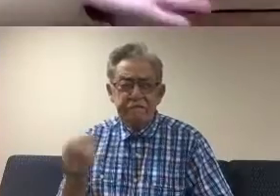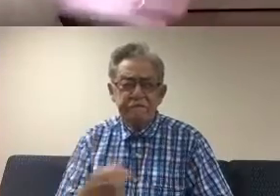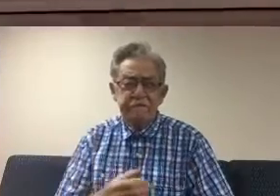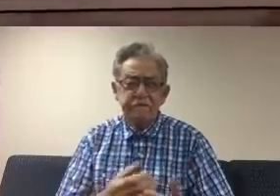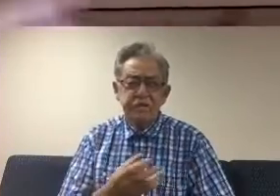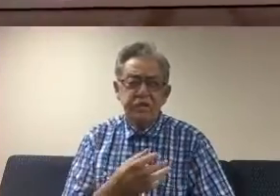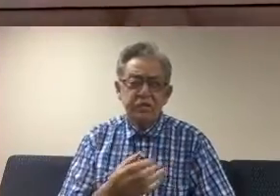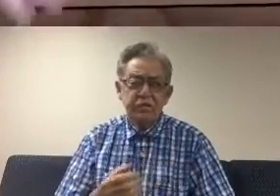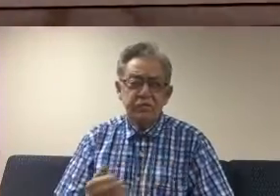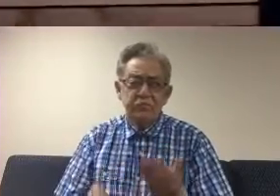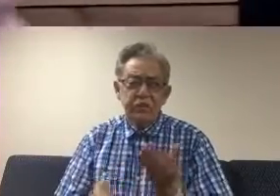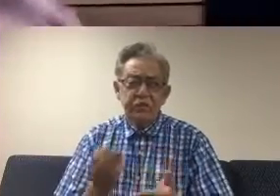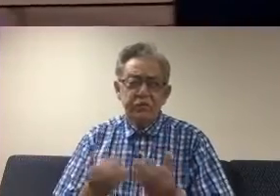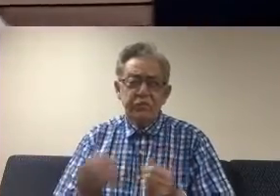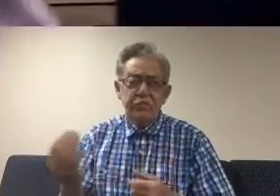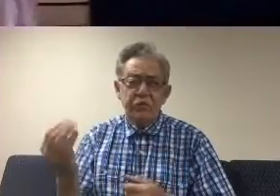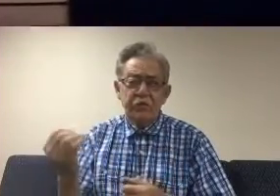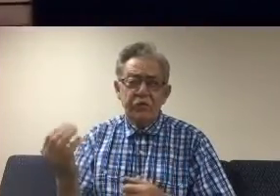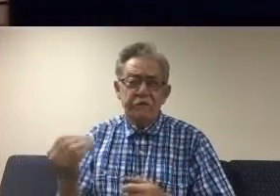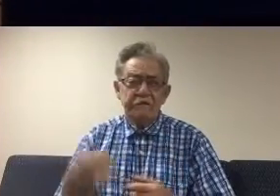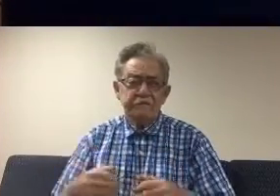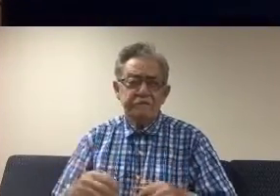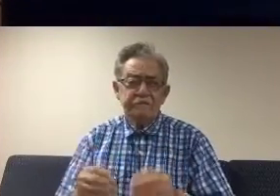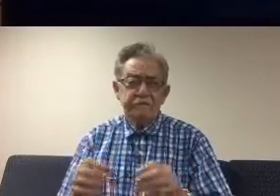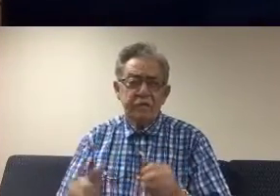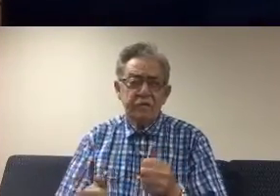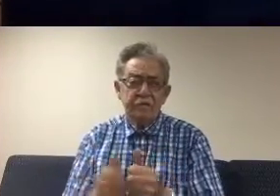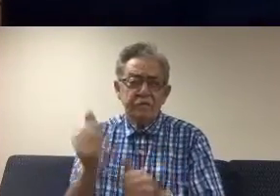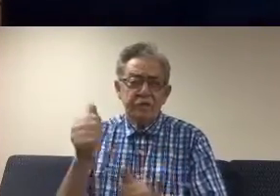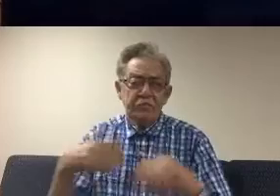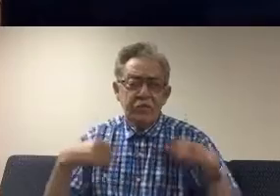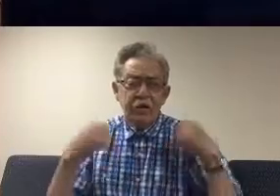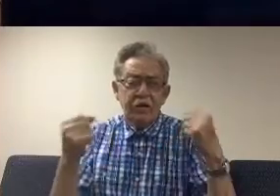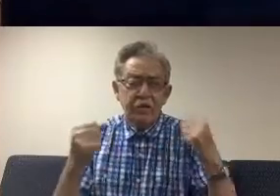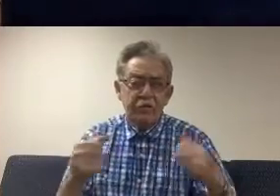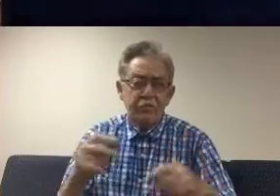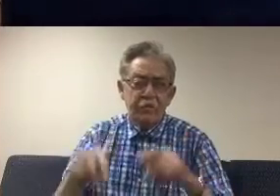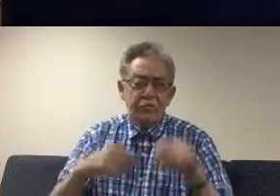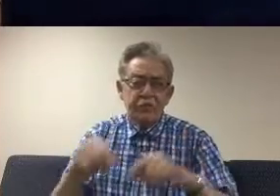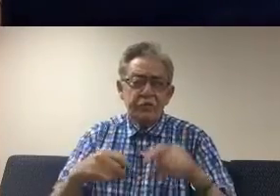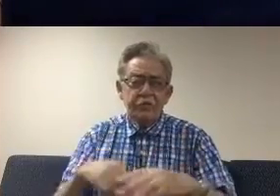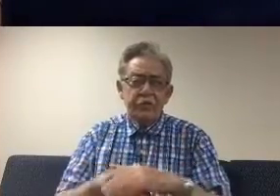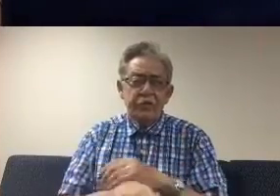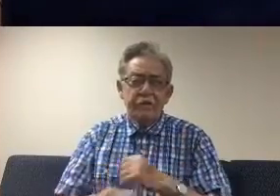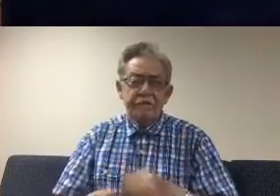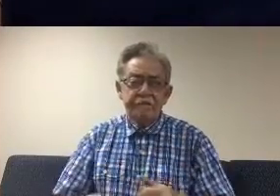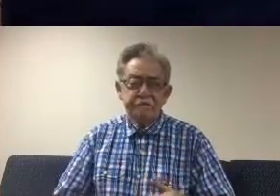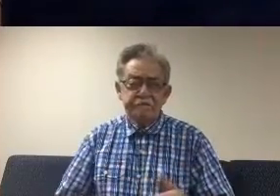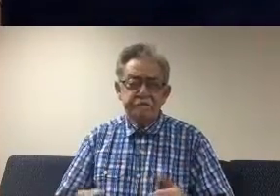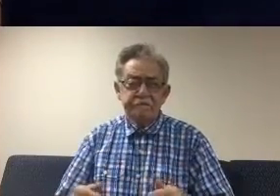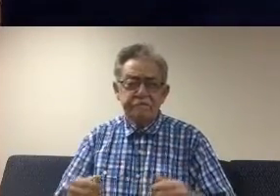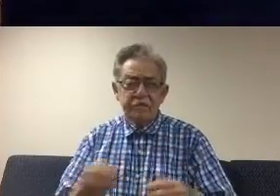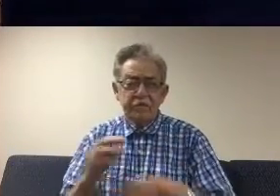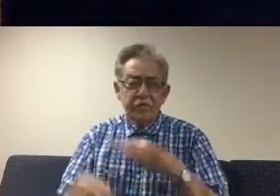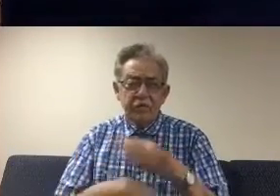most powerful people probably in the world, and they couldn't keep a lie together for 3 months.